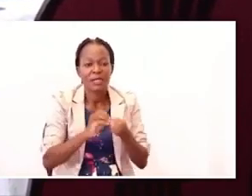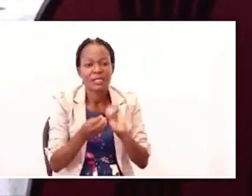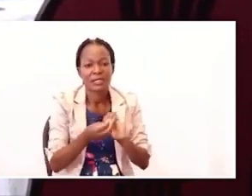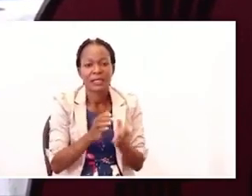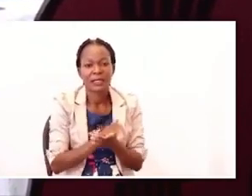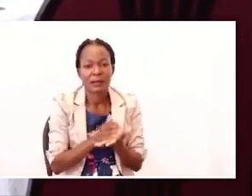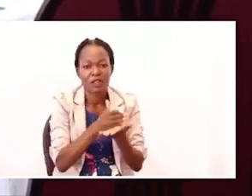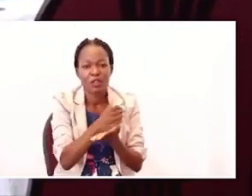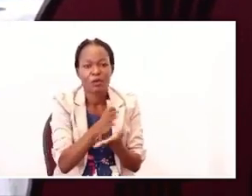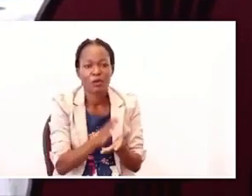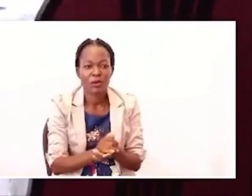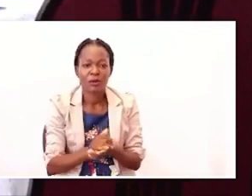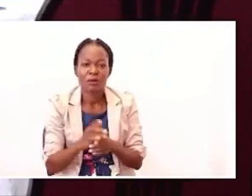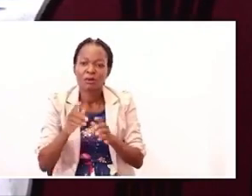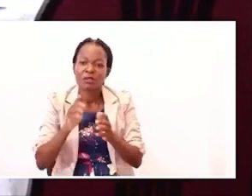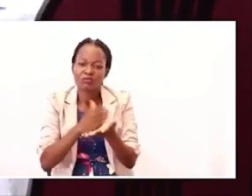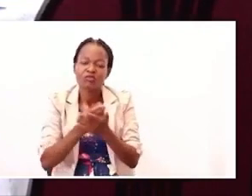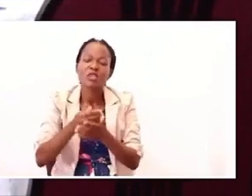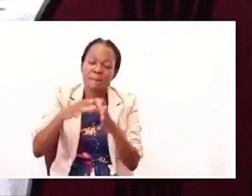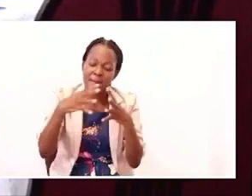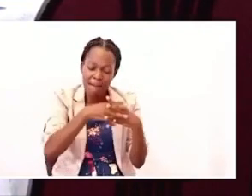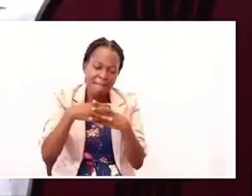by transnational corporations,